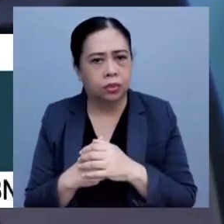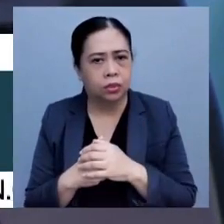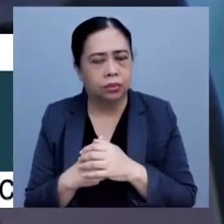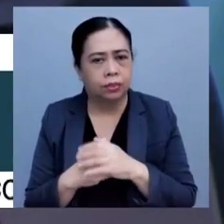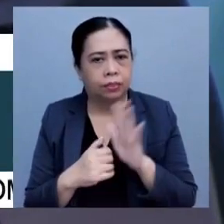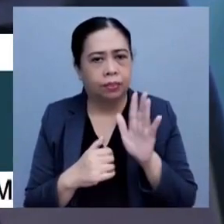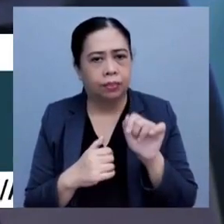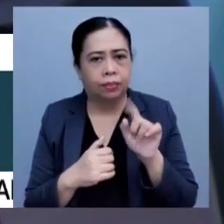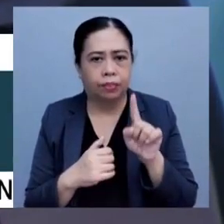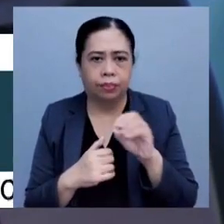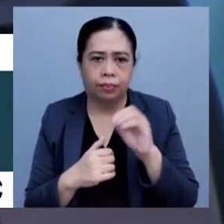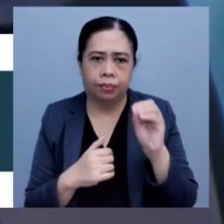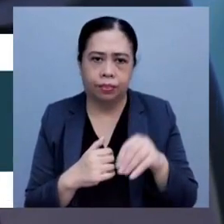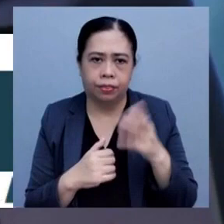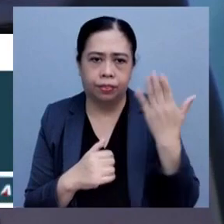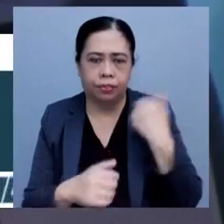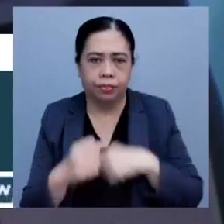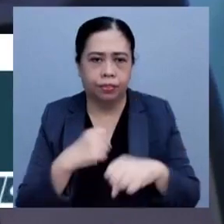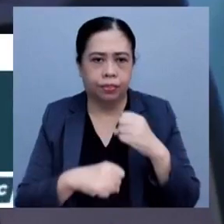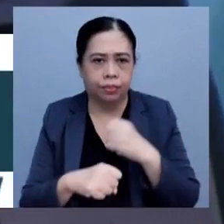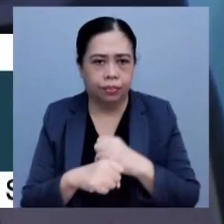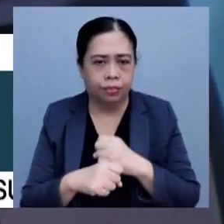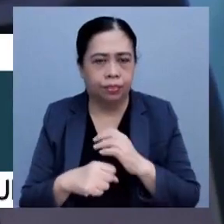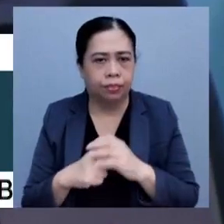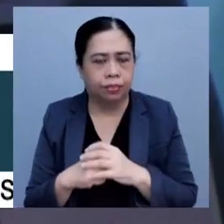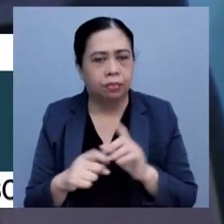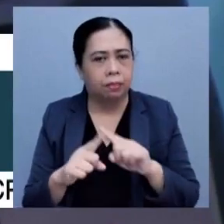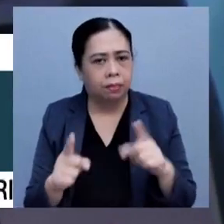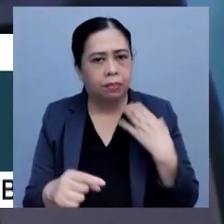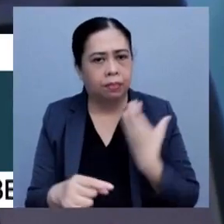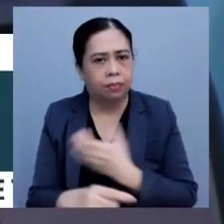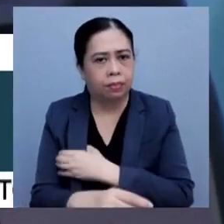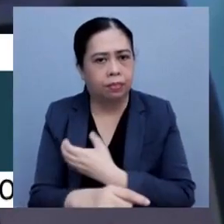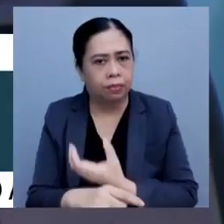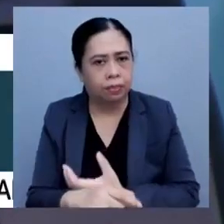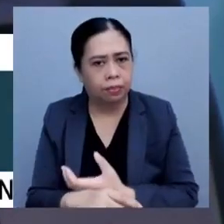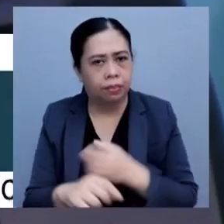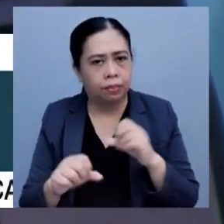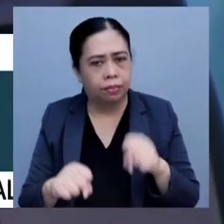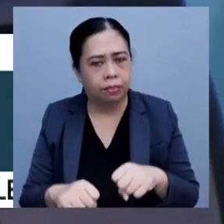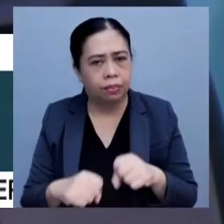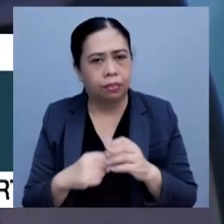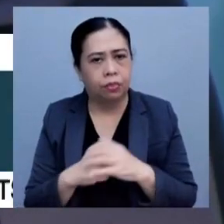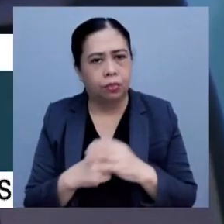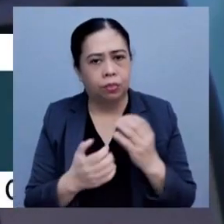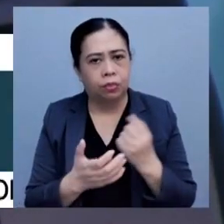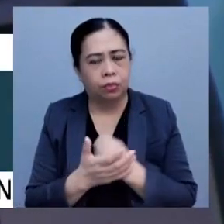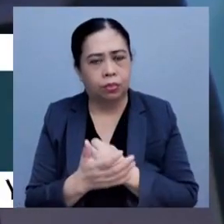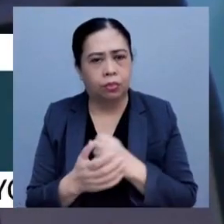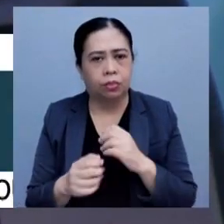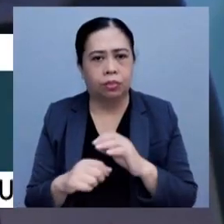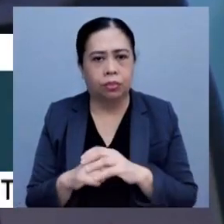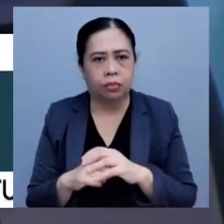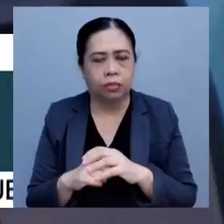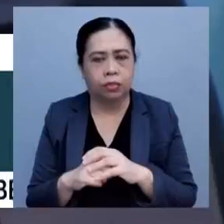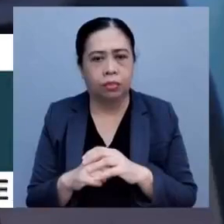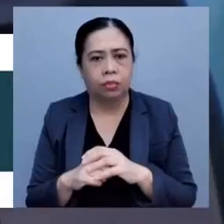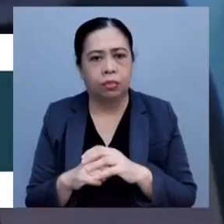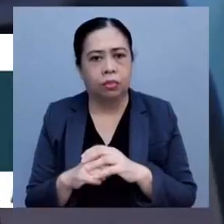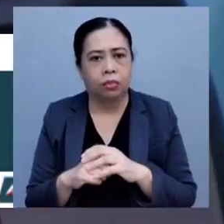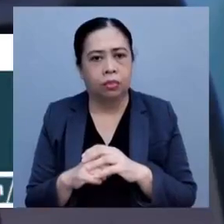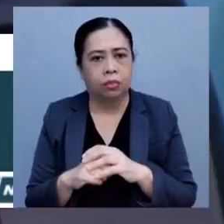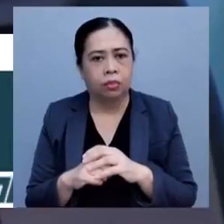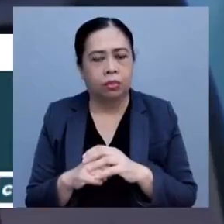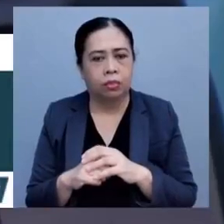5.1% next year, we are confident that we will be able to achieve the medium-term fiscal framework's near-term target